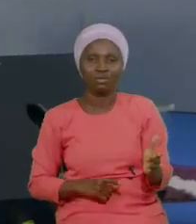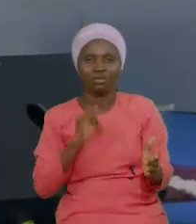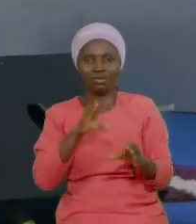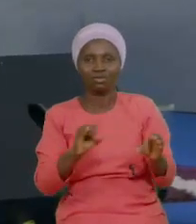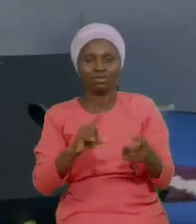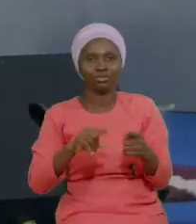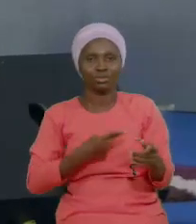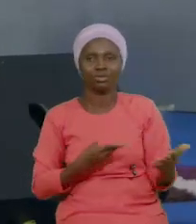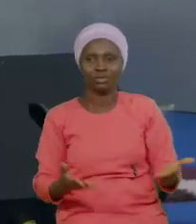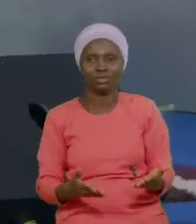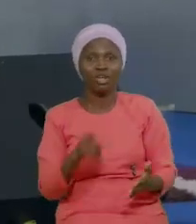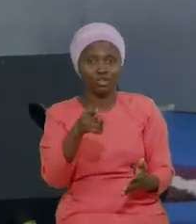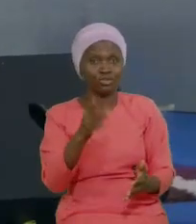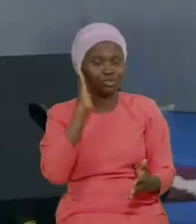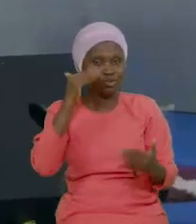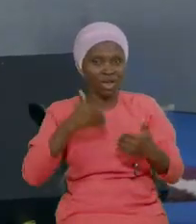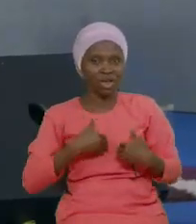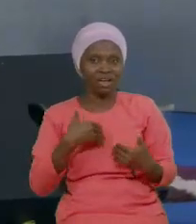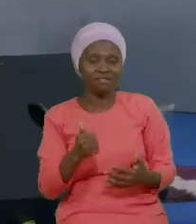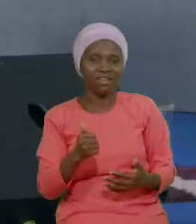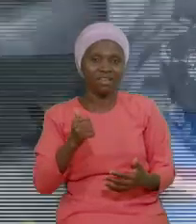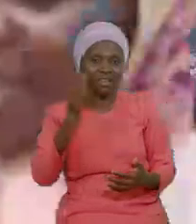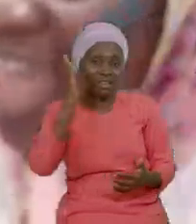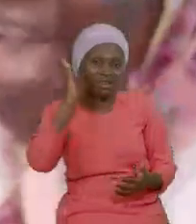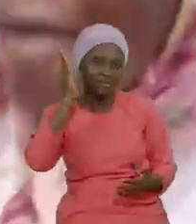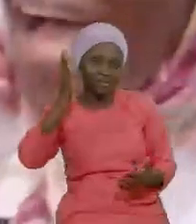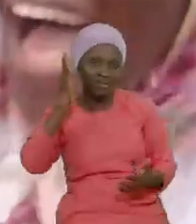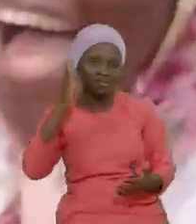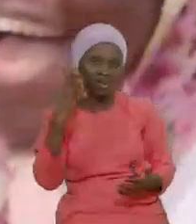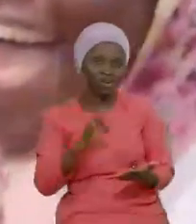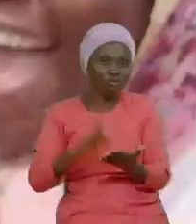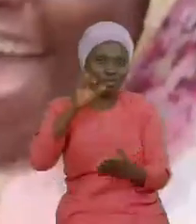You will have a testimony of glory.